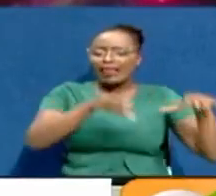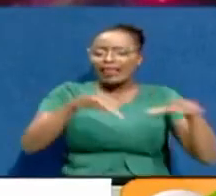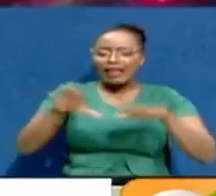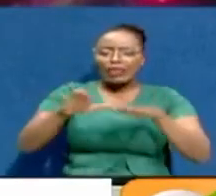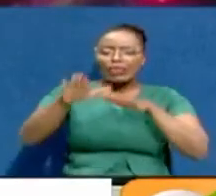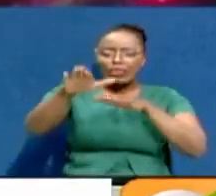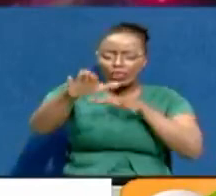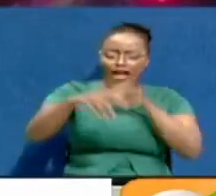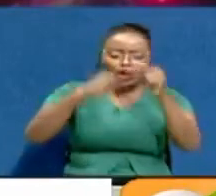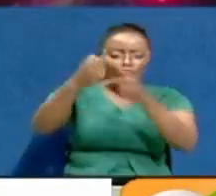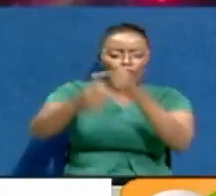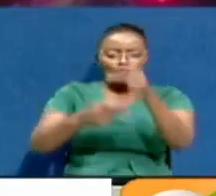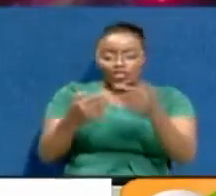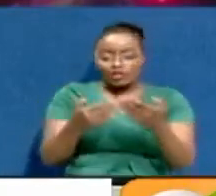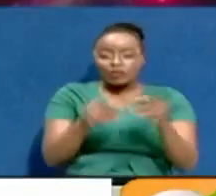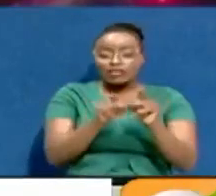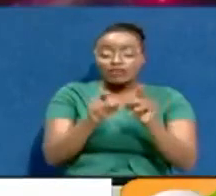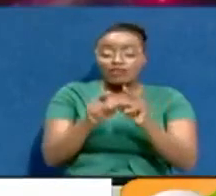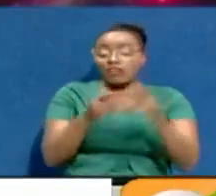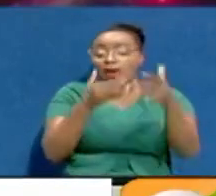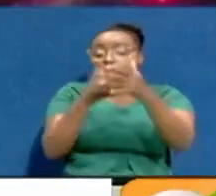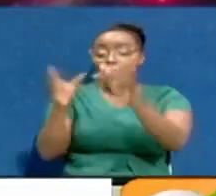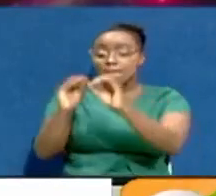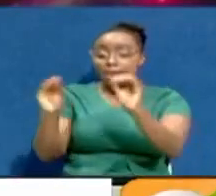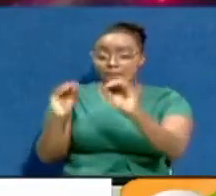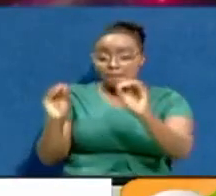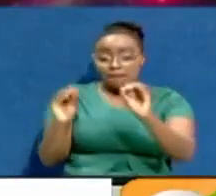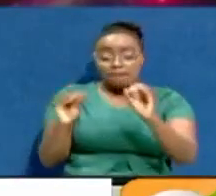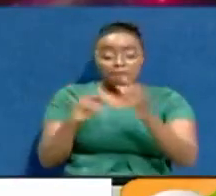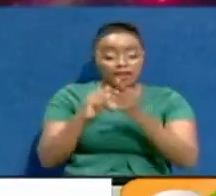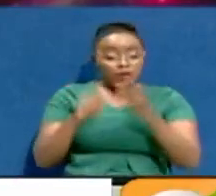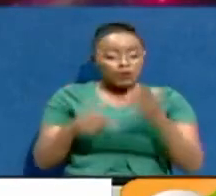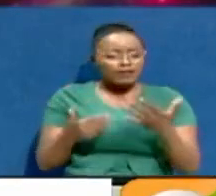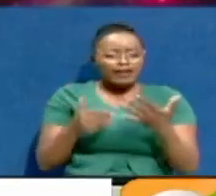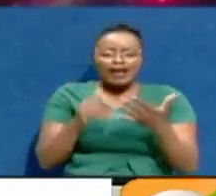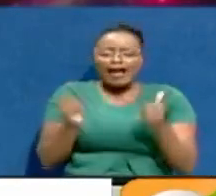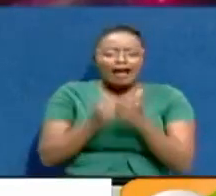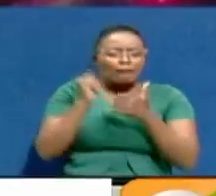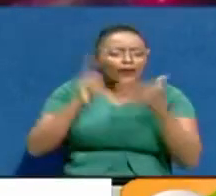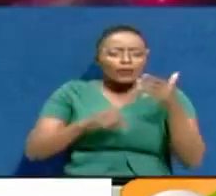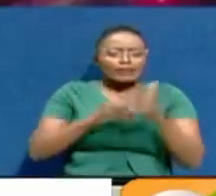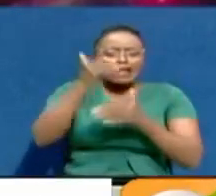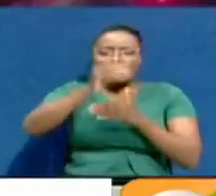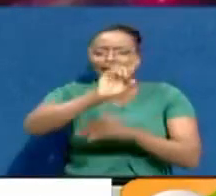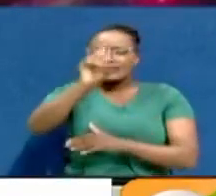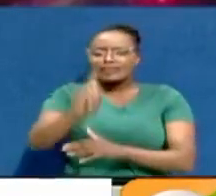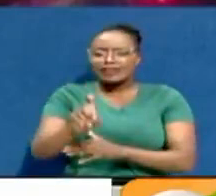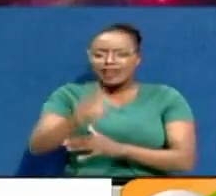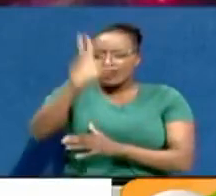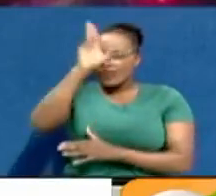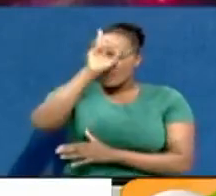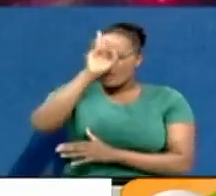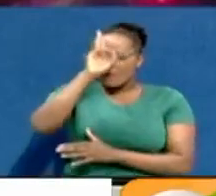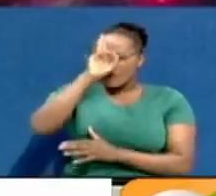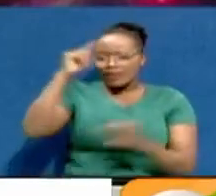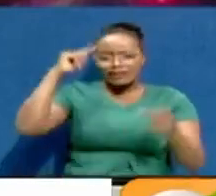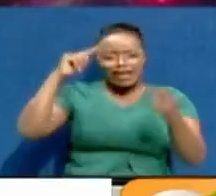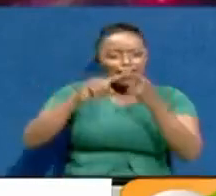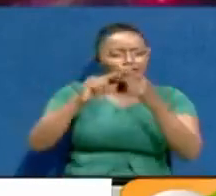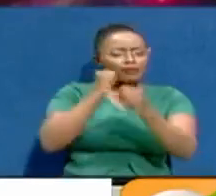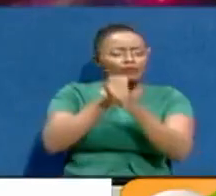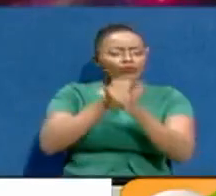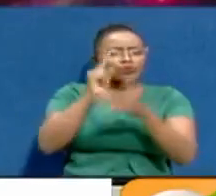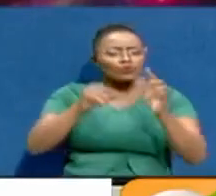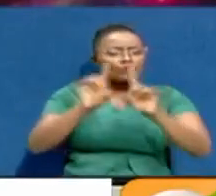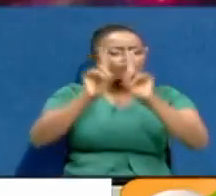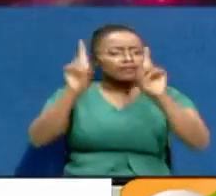Nairobi snarl-ups. Unhindered, that is. So, what became of the directive? And what did the police intend to do about